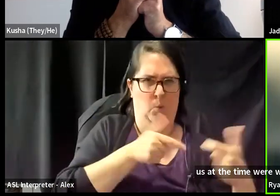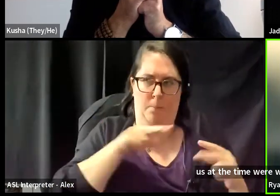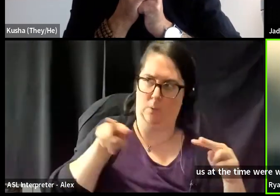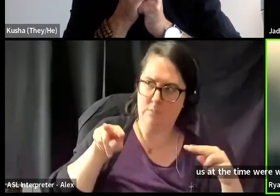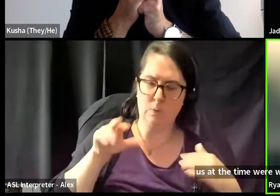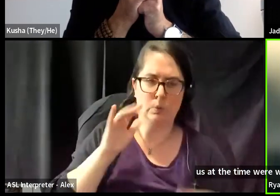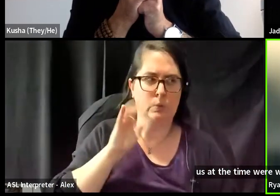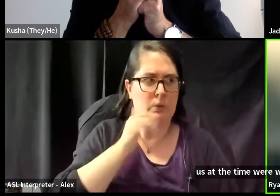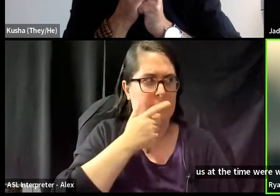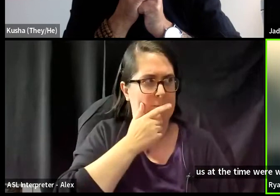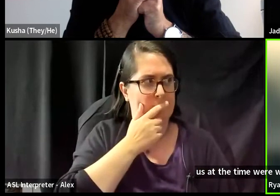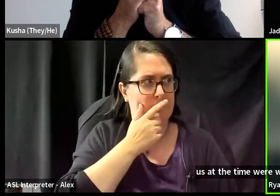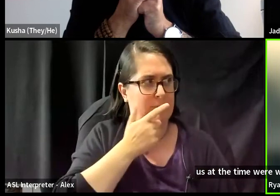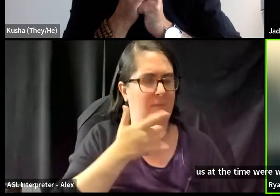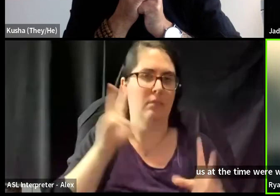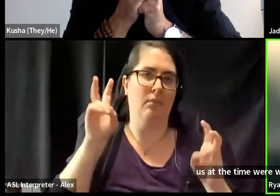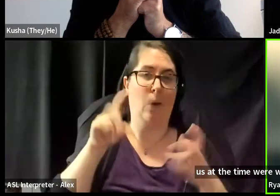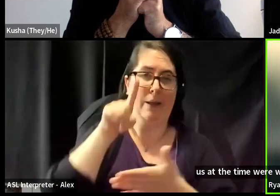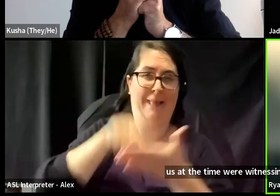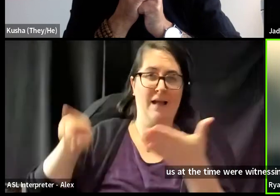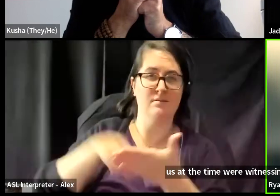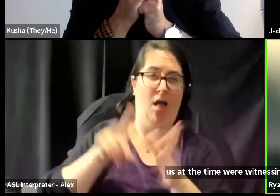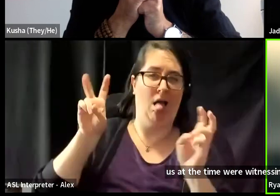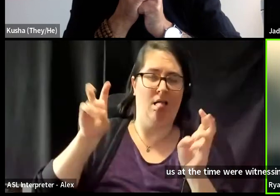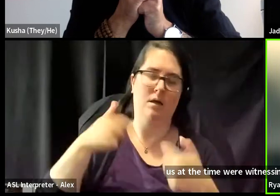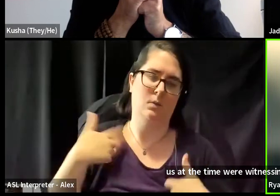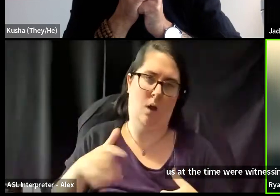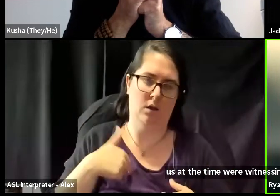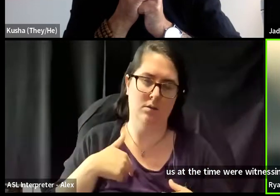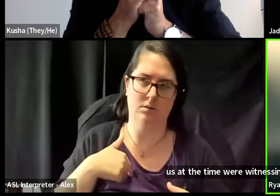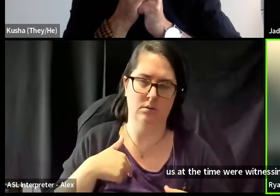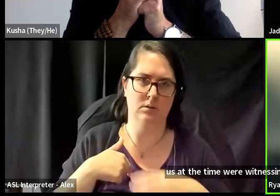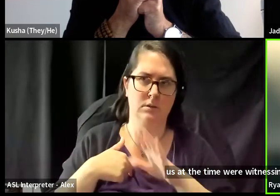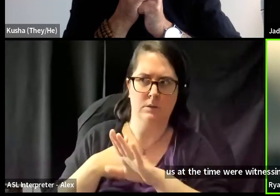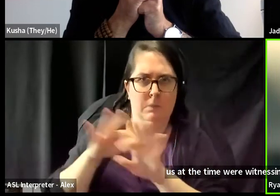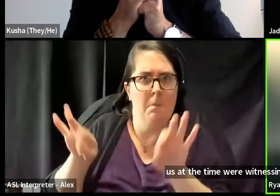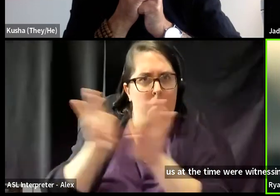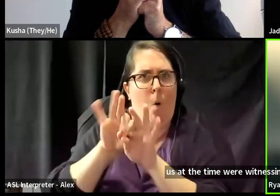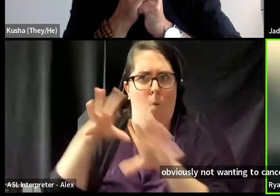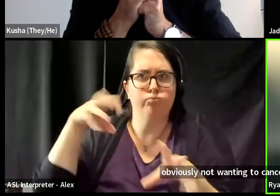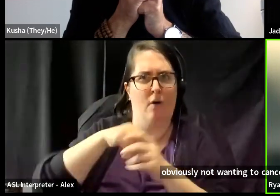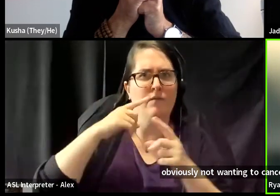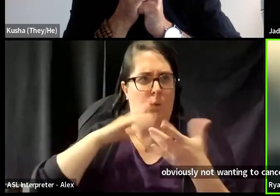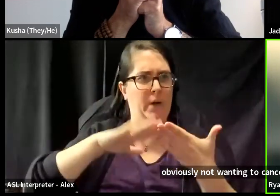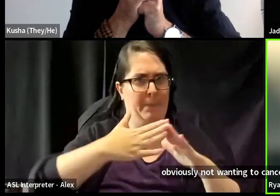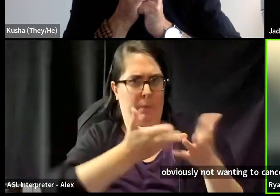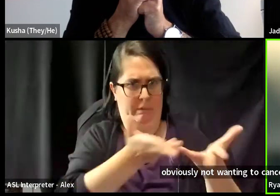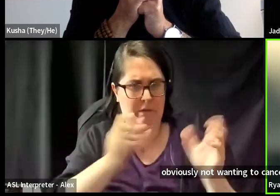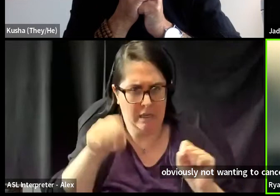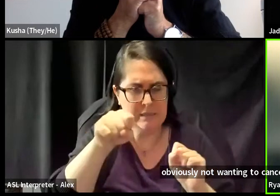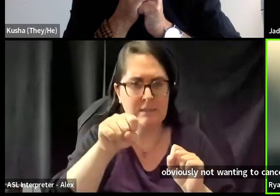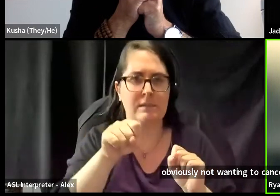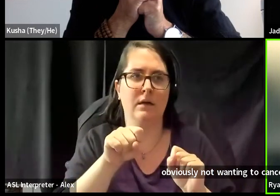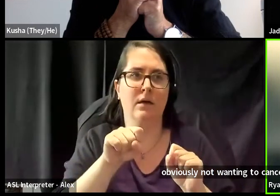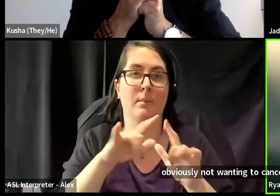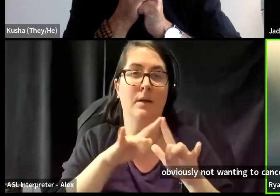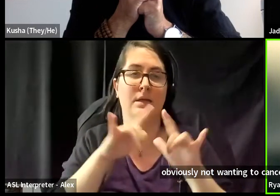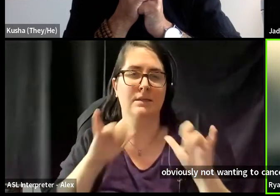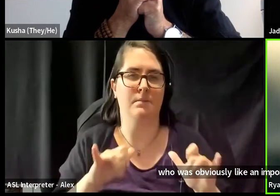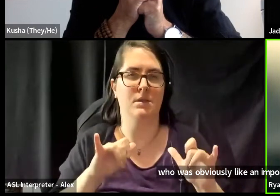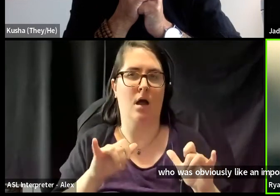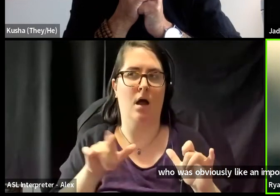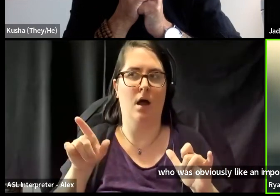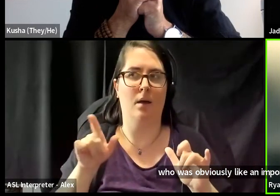obviously not wanting to cancel this older drag artist who was obviously like an important figure in the scene. But at the same time, important people also